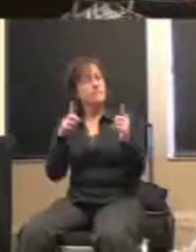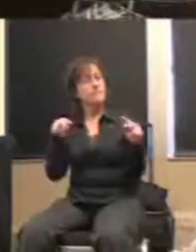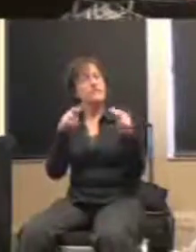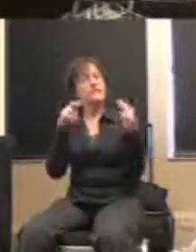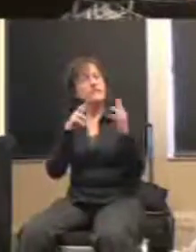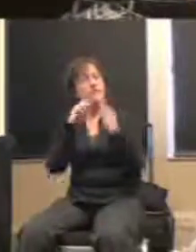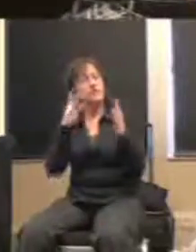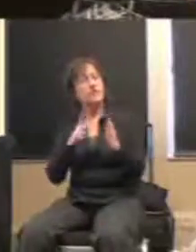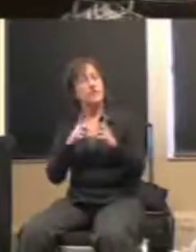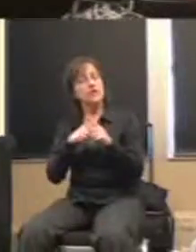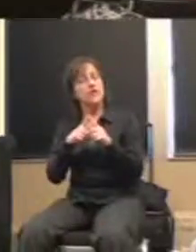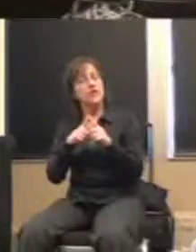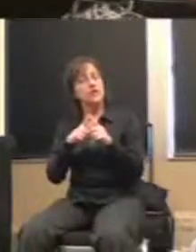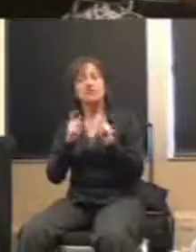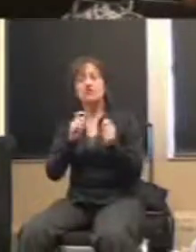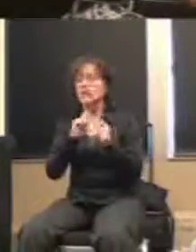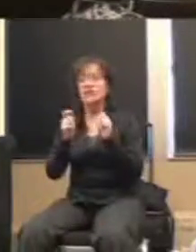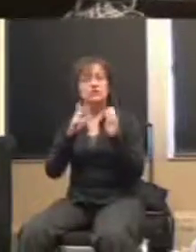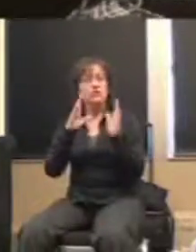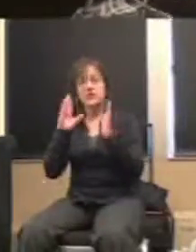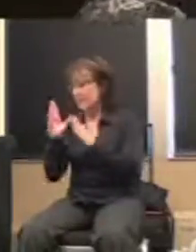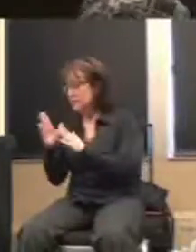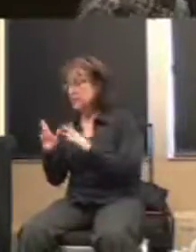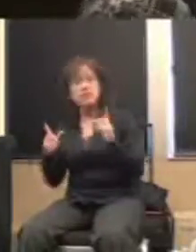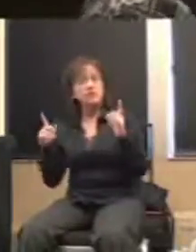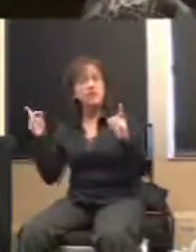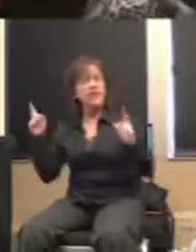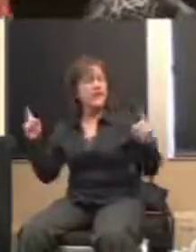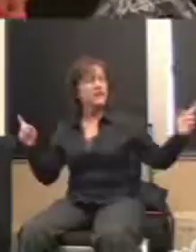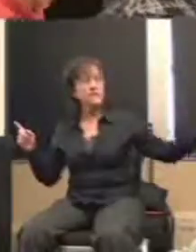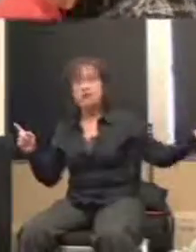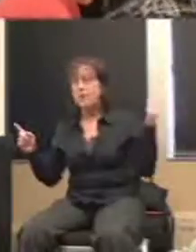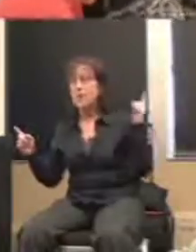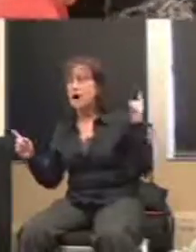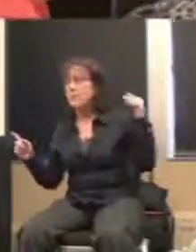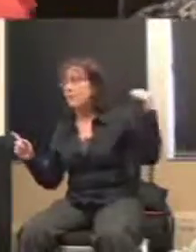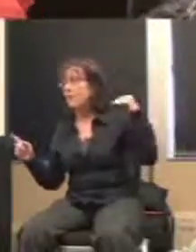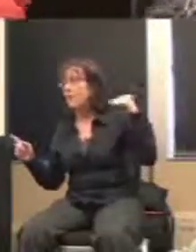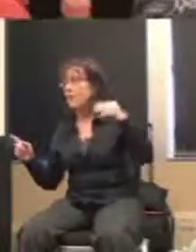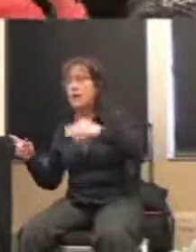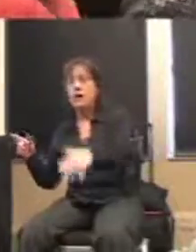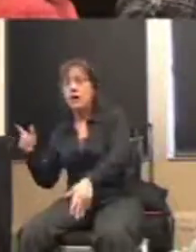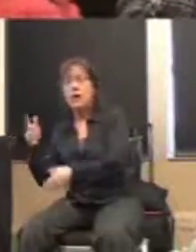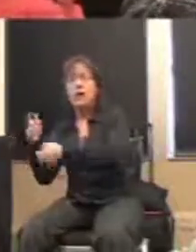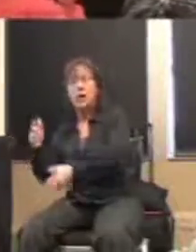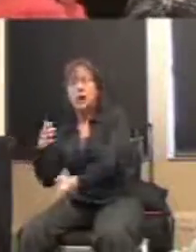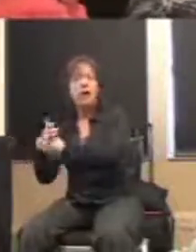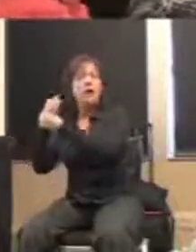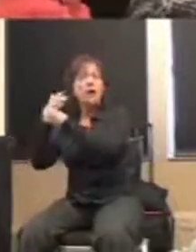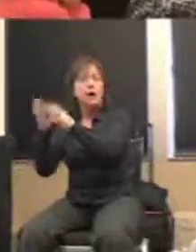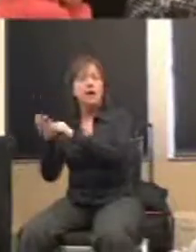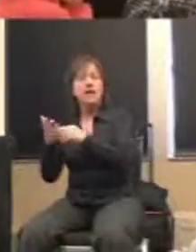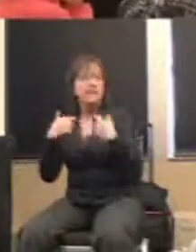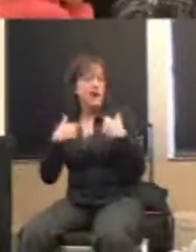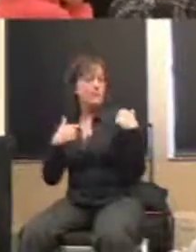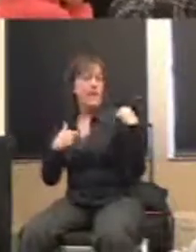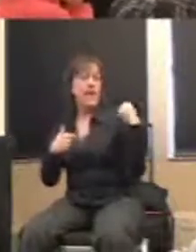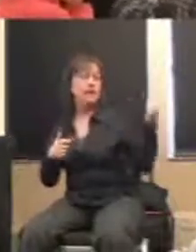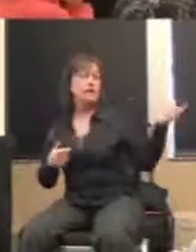your attention so that they actually have to come up to you. And if I'm standing with my back, she has to gain